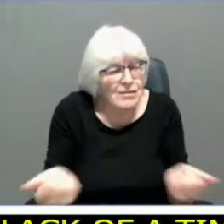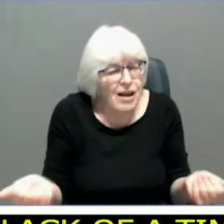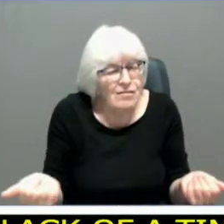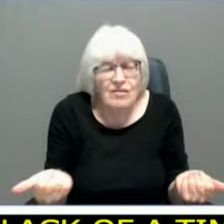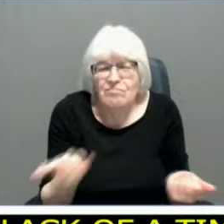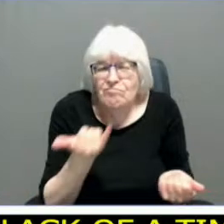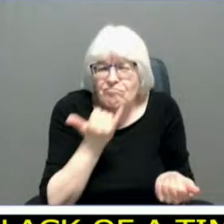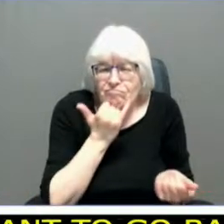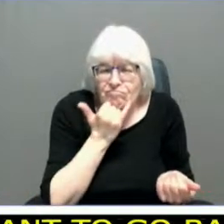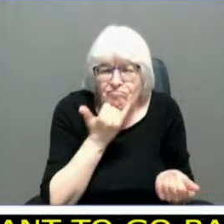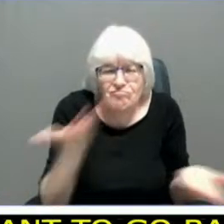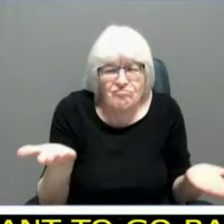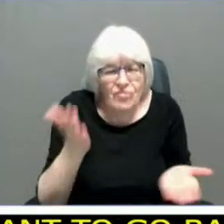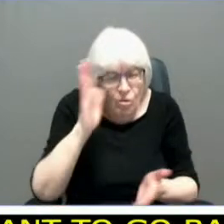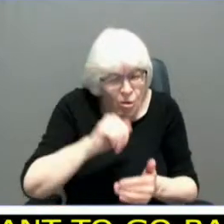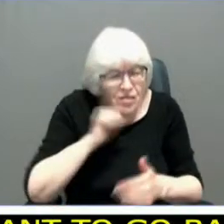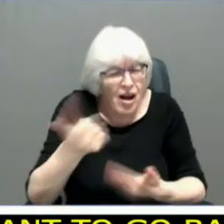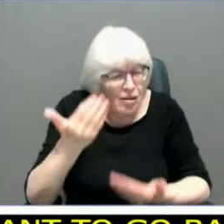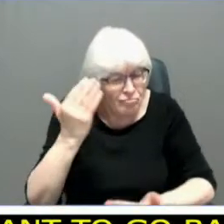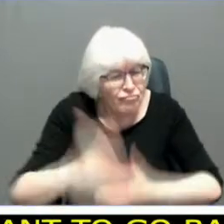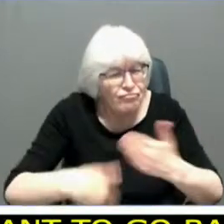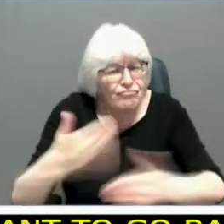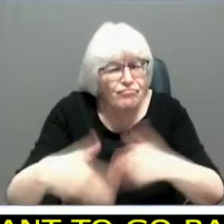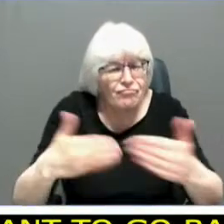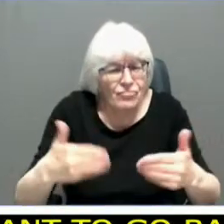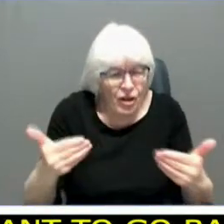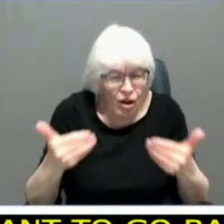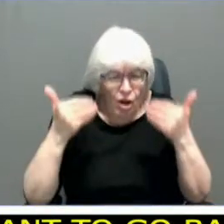this project on the road?